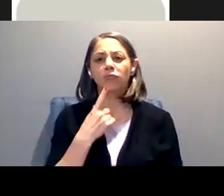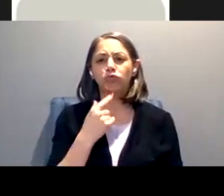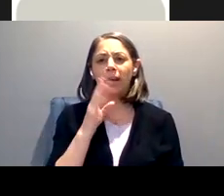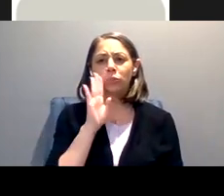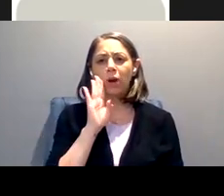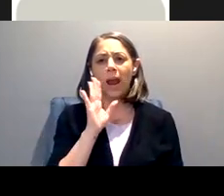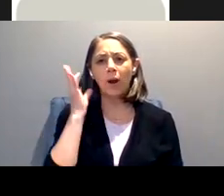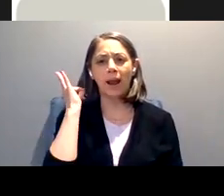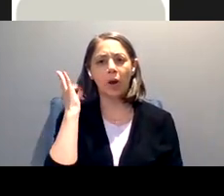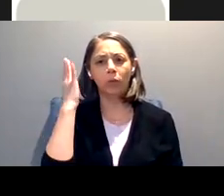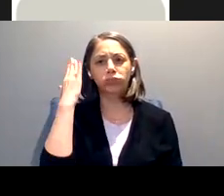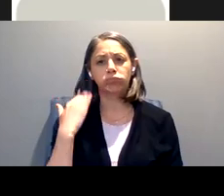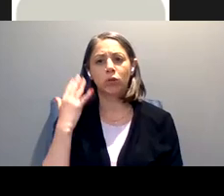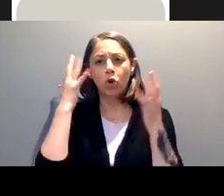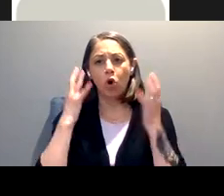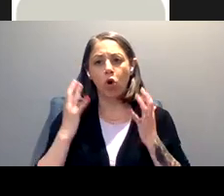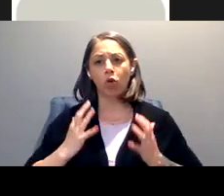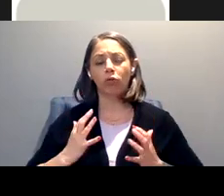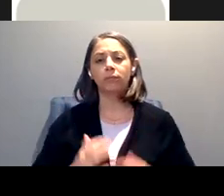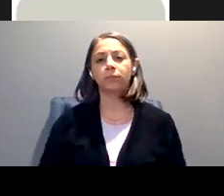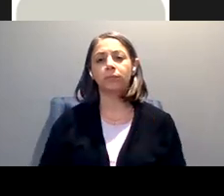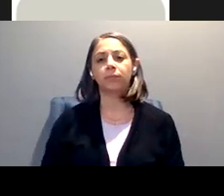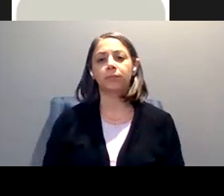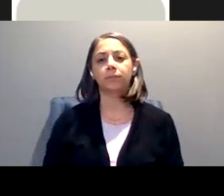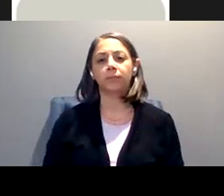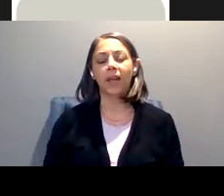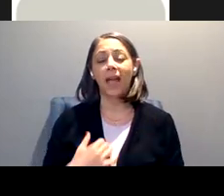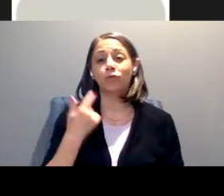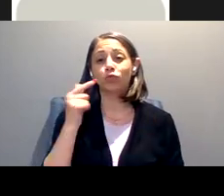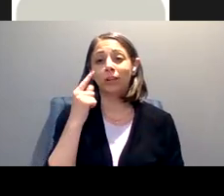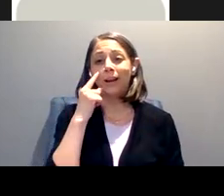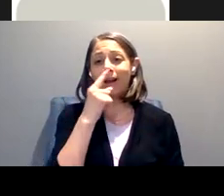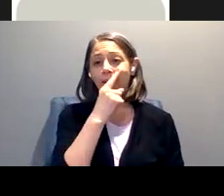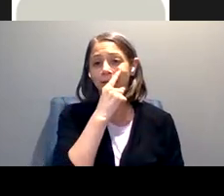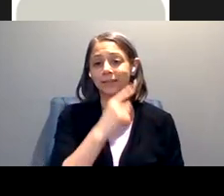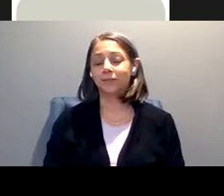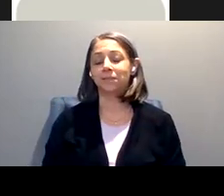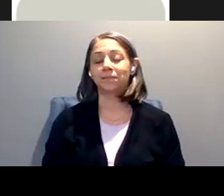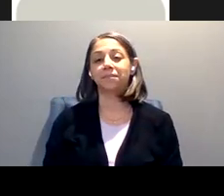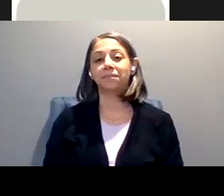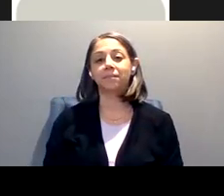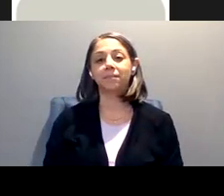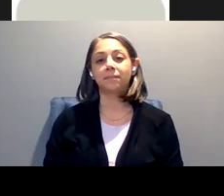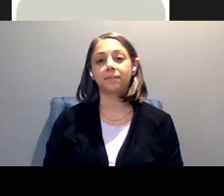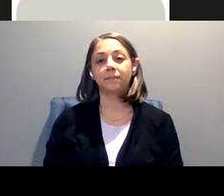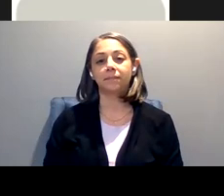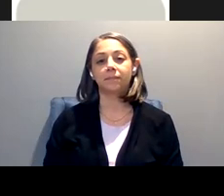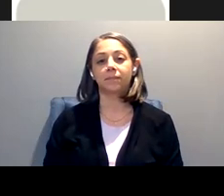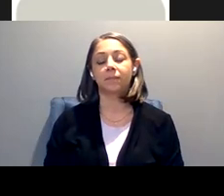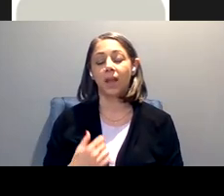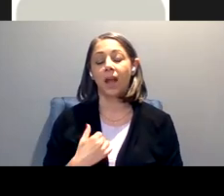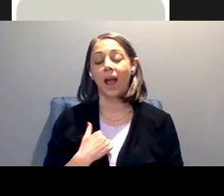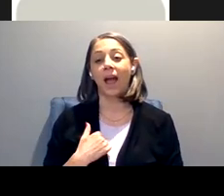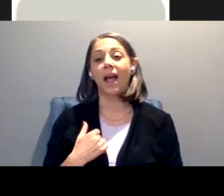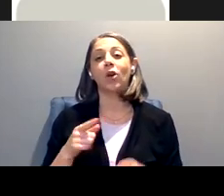brown hair in curls. I have greenish eyes. And I am joined by my